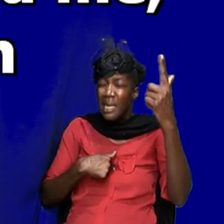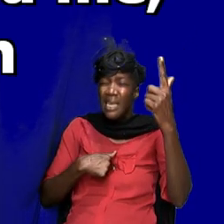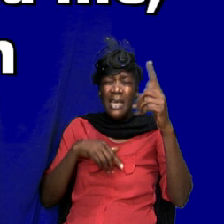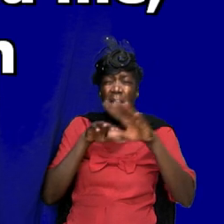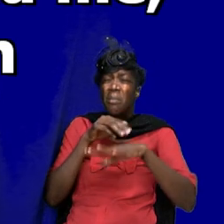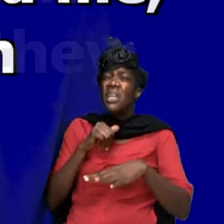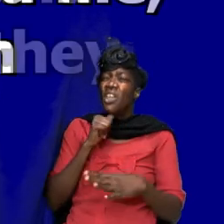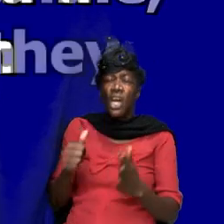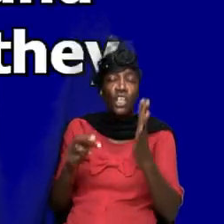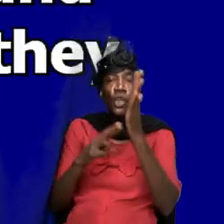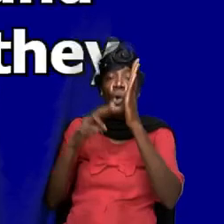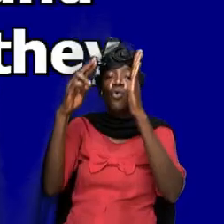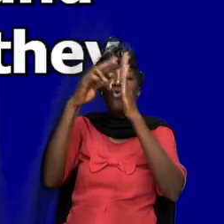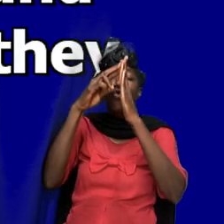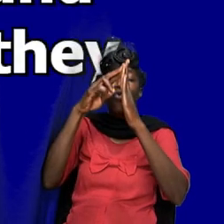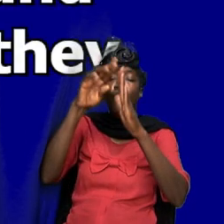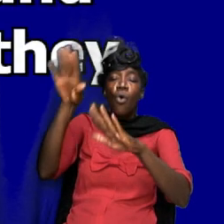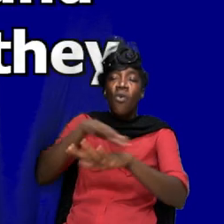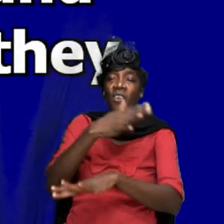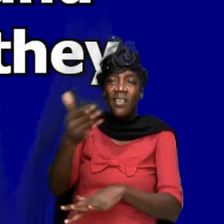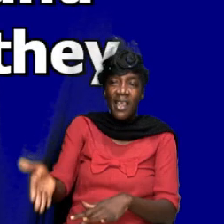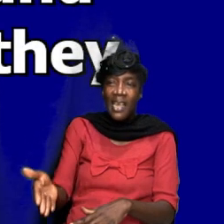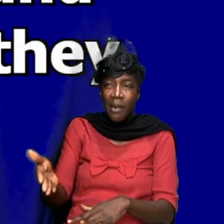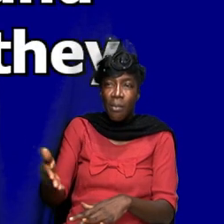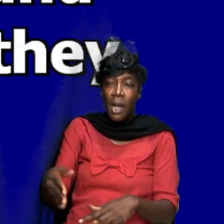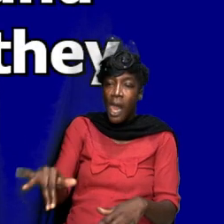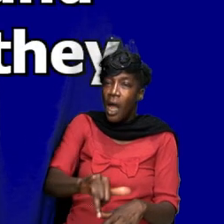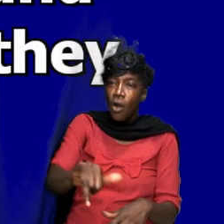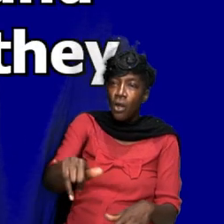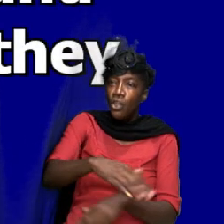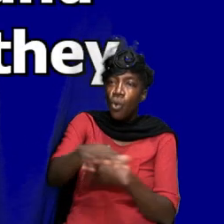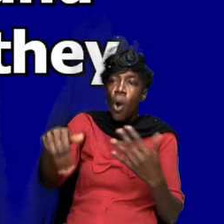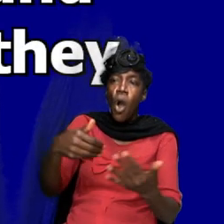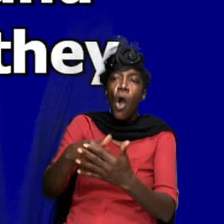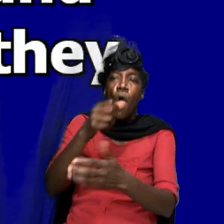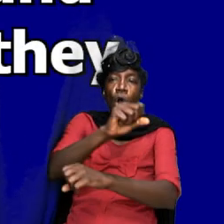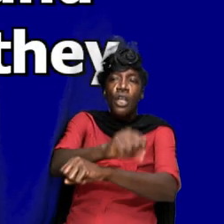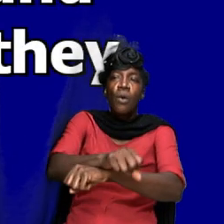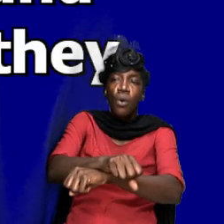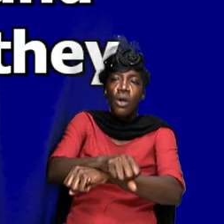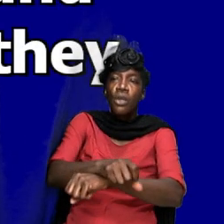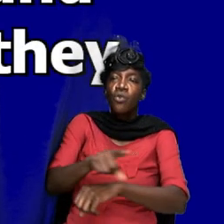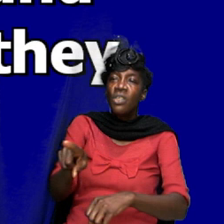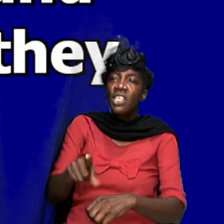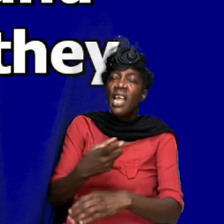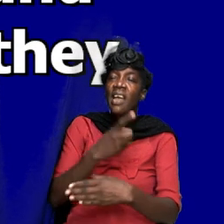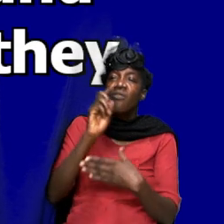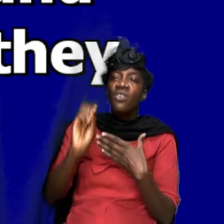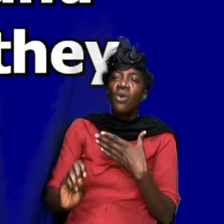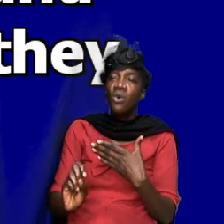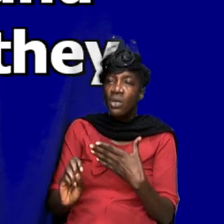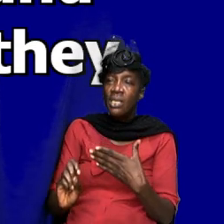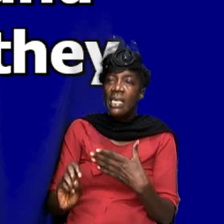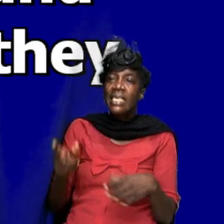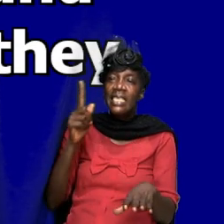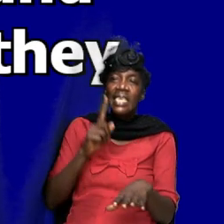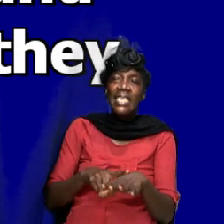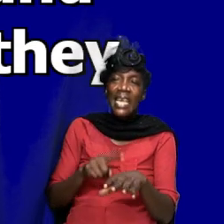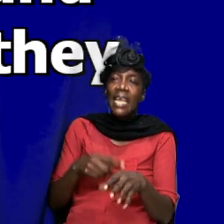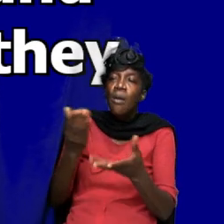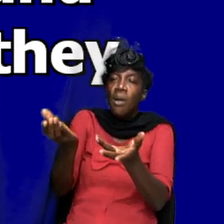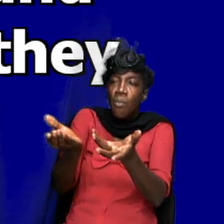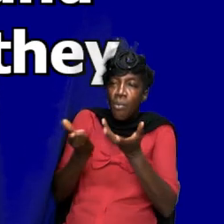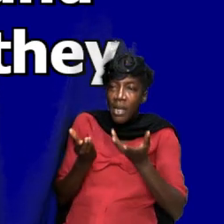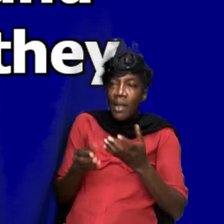them. According to all the works which they have done since the day that I brought